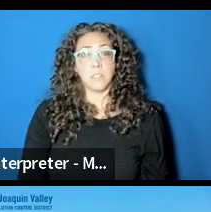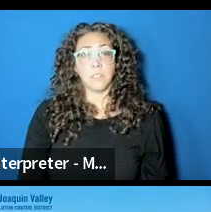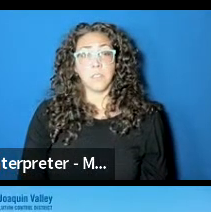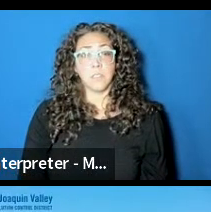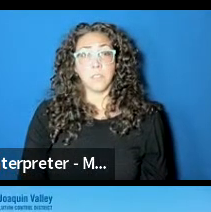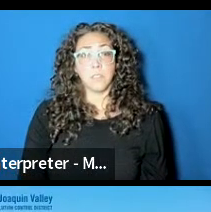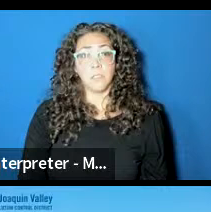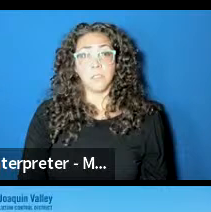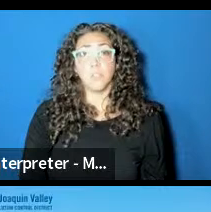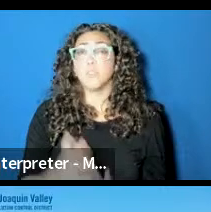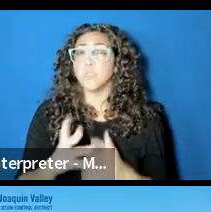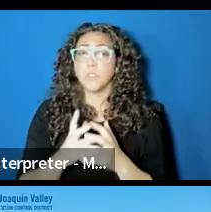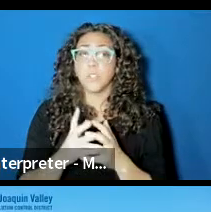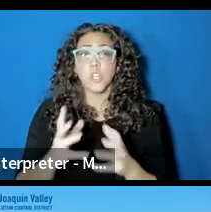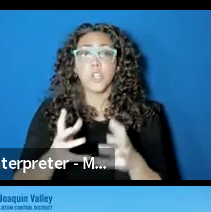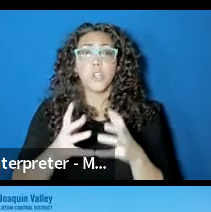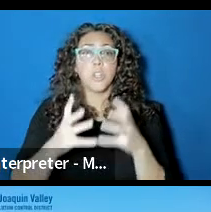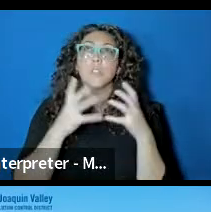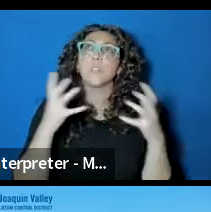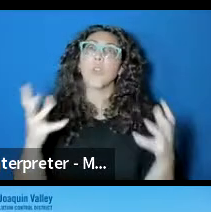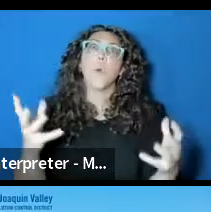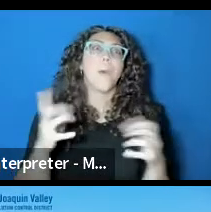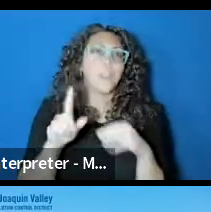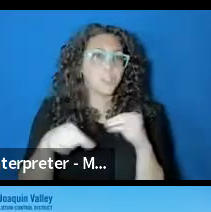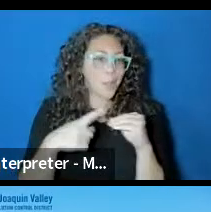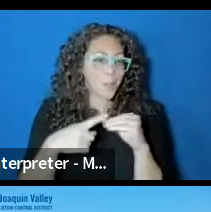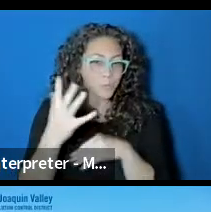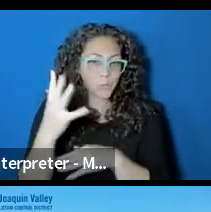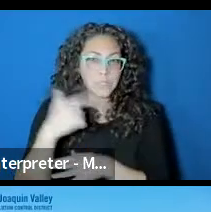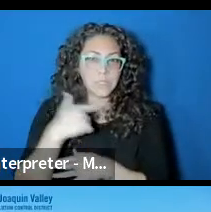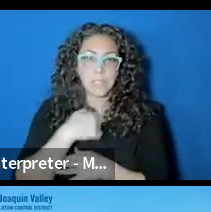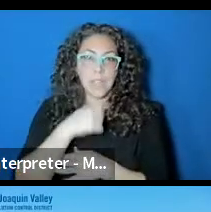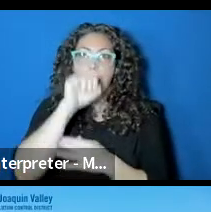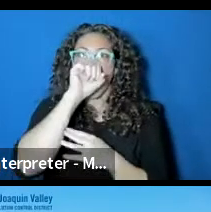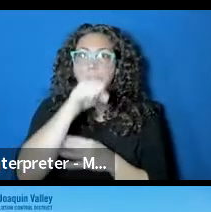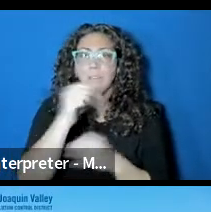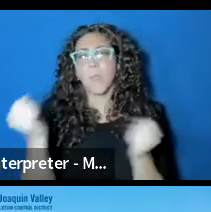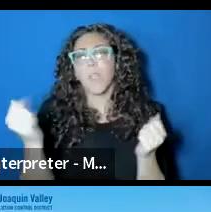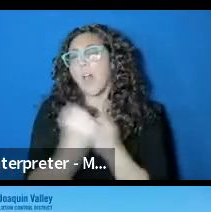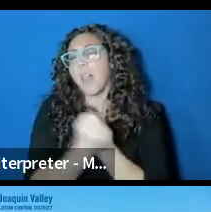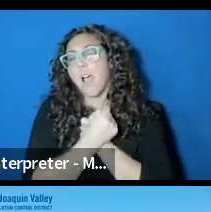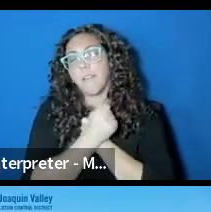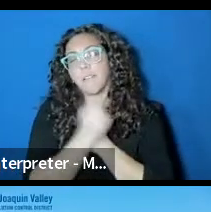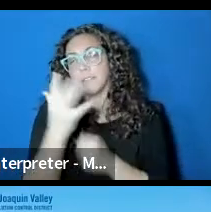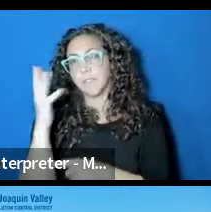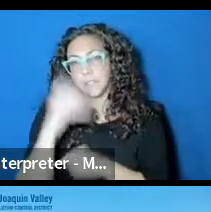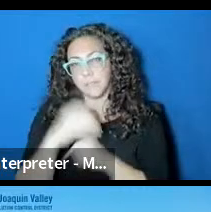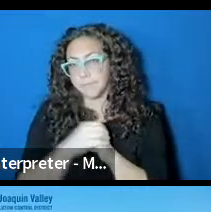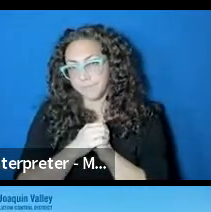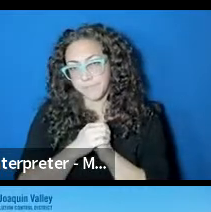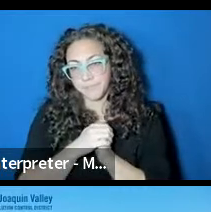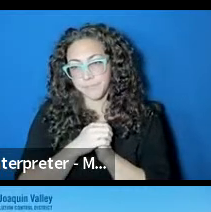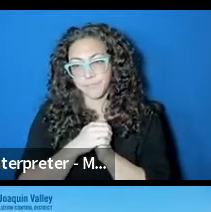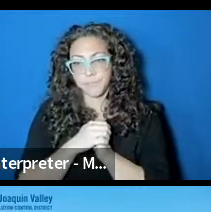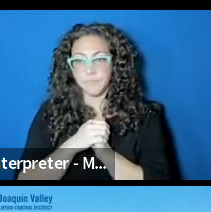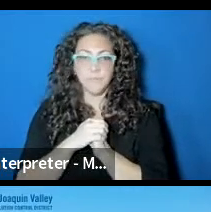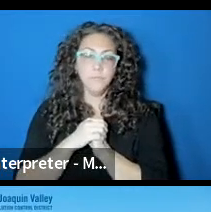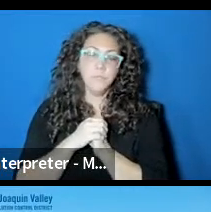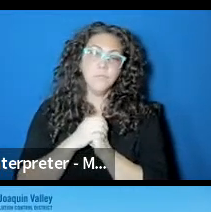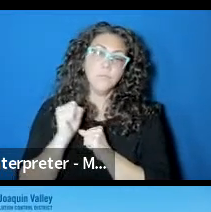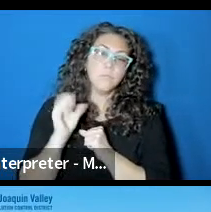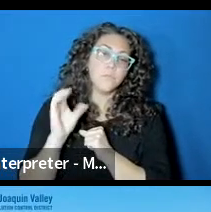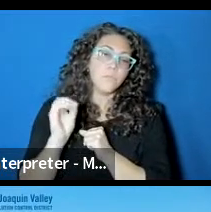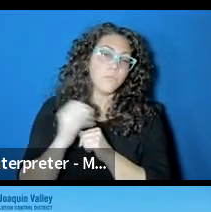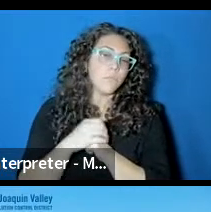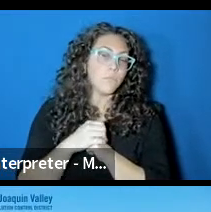There's so much about trees that I love, and we all love. So